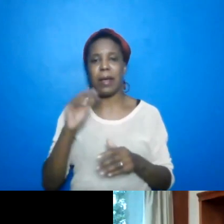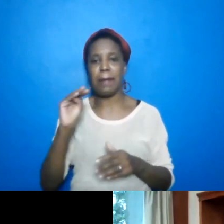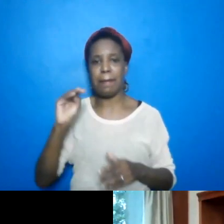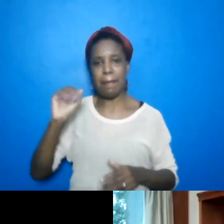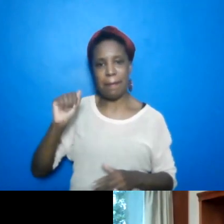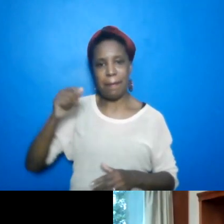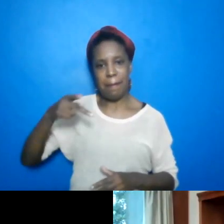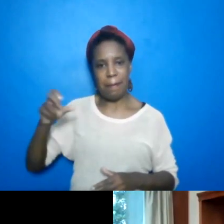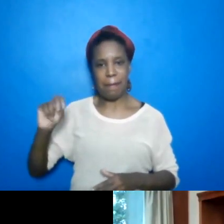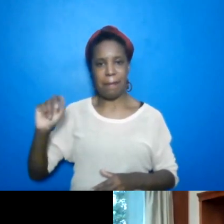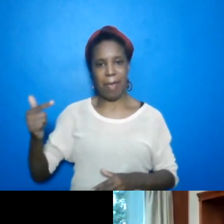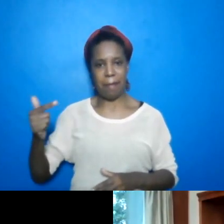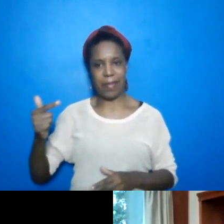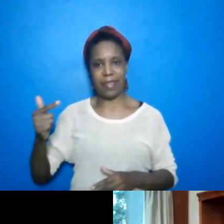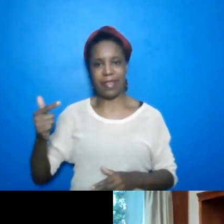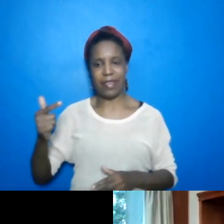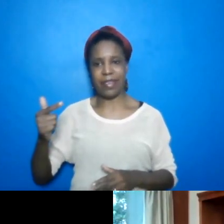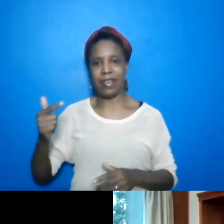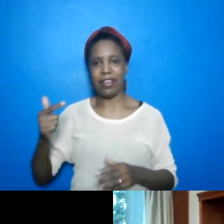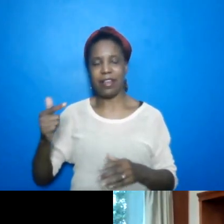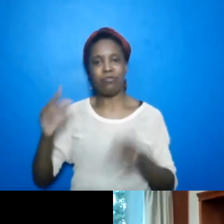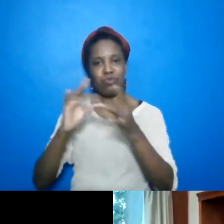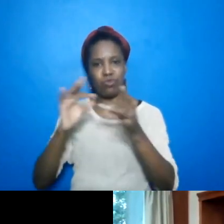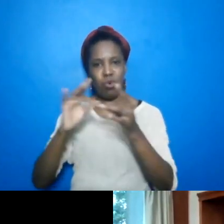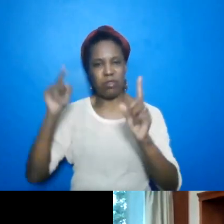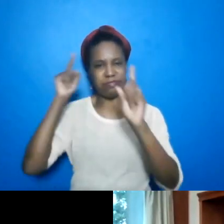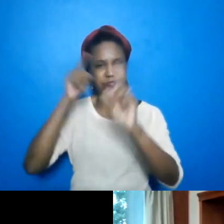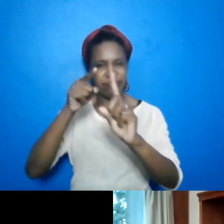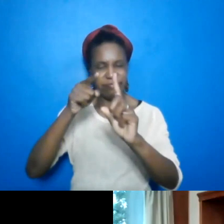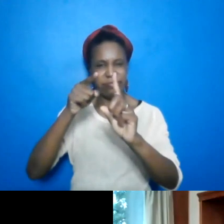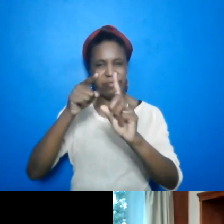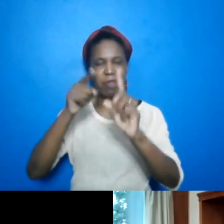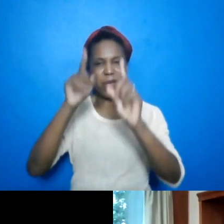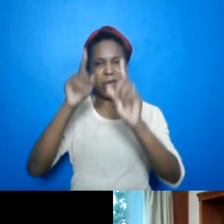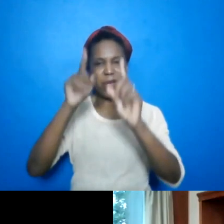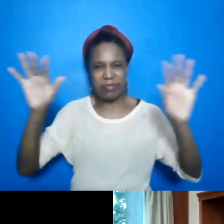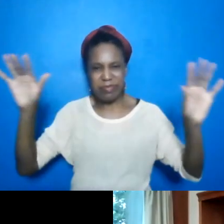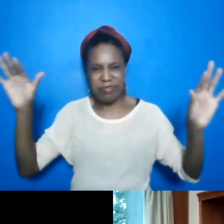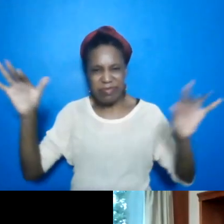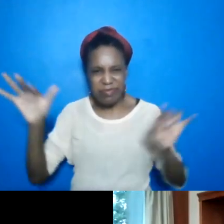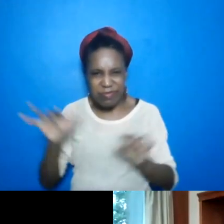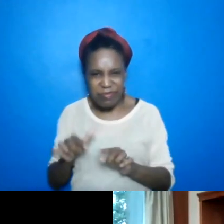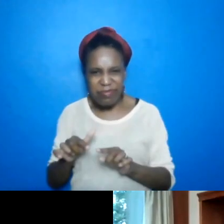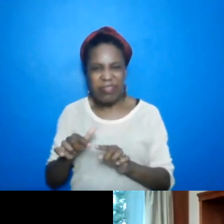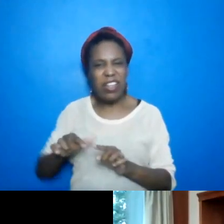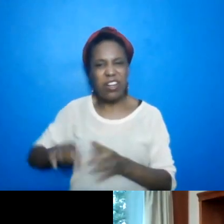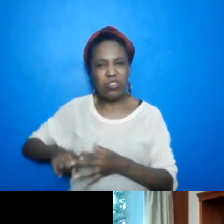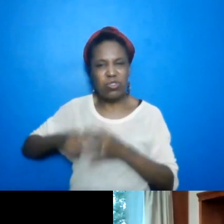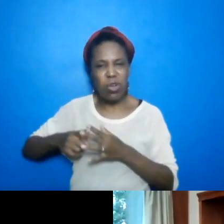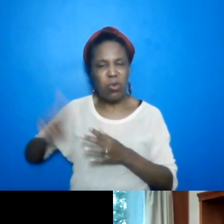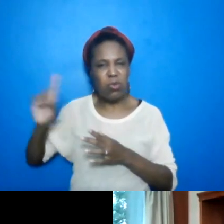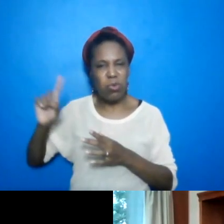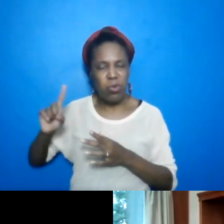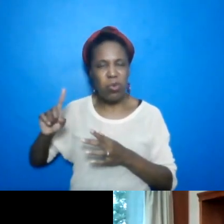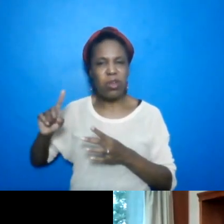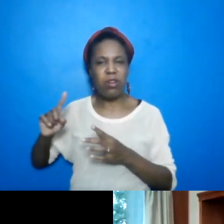mapping and then a reverse mapping in that town, and we named some of these features. Now, out of